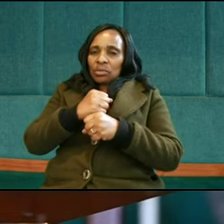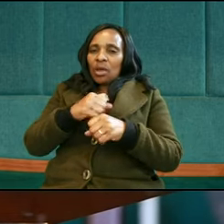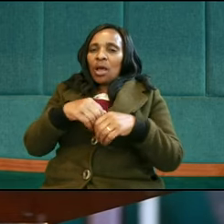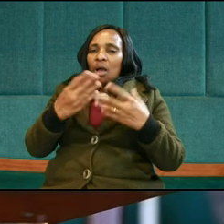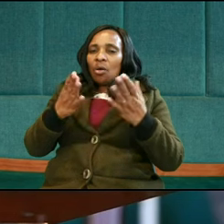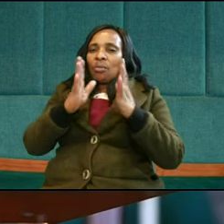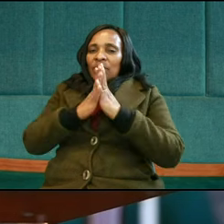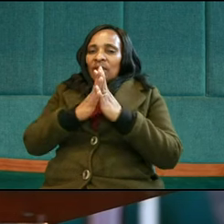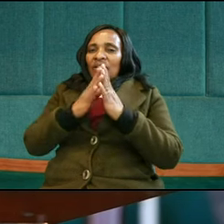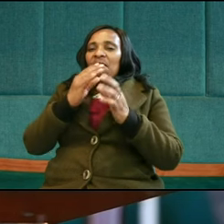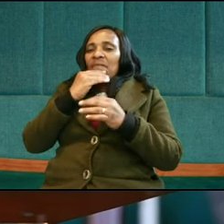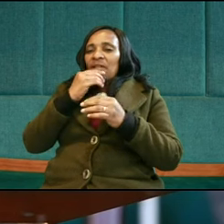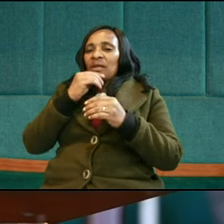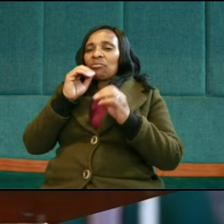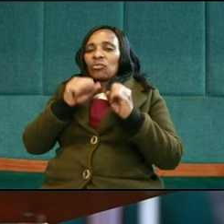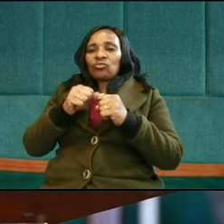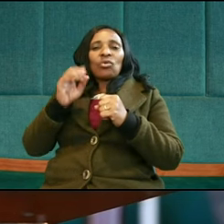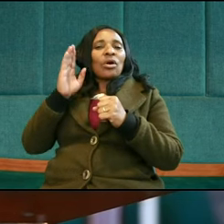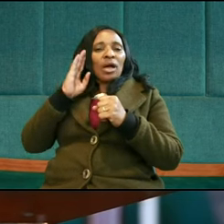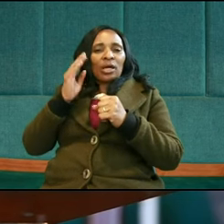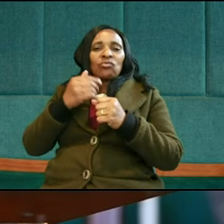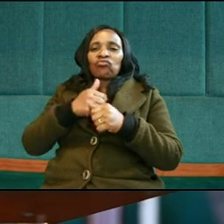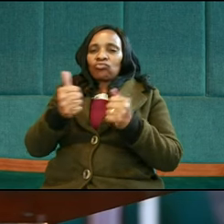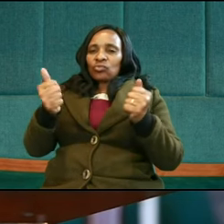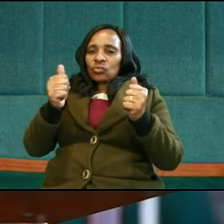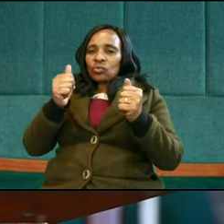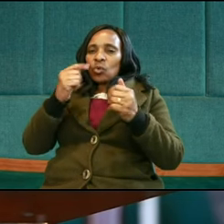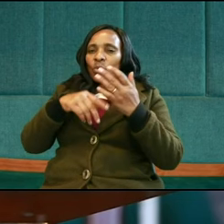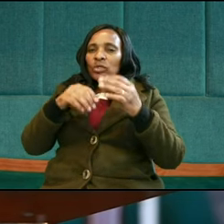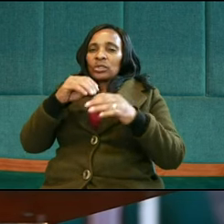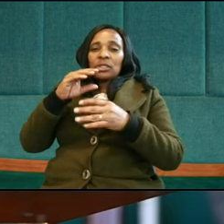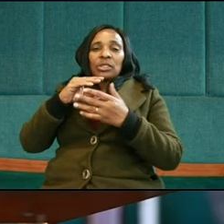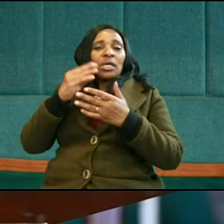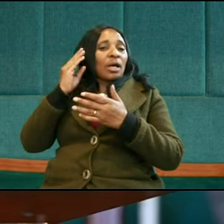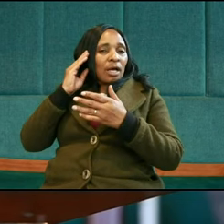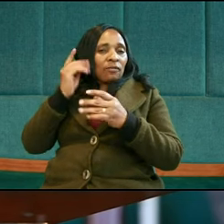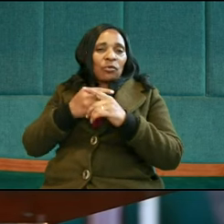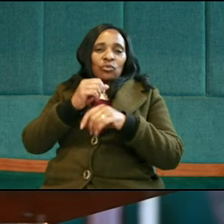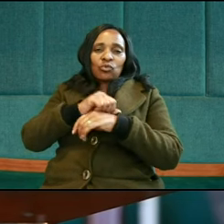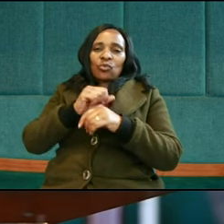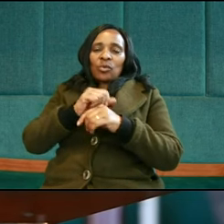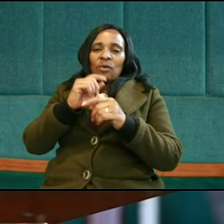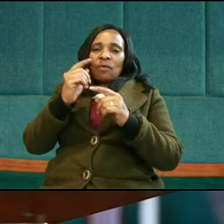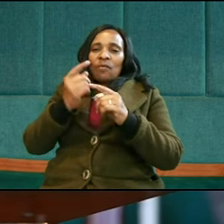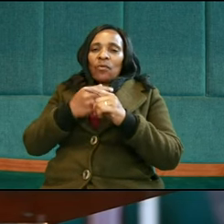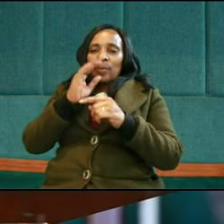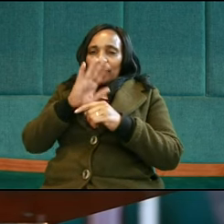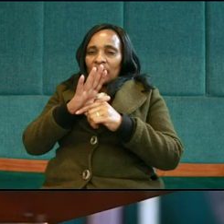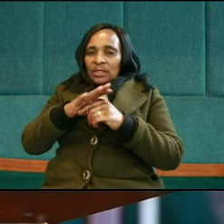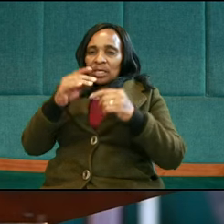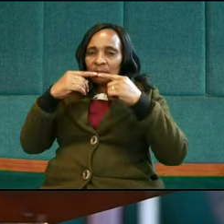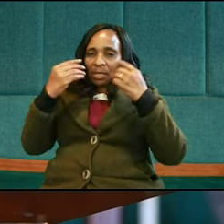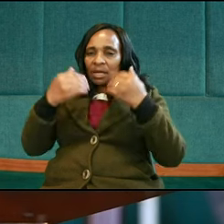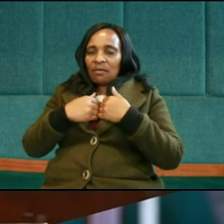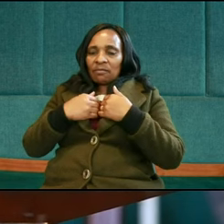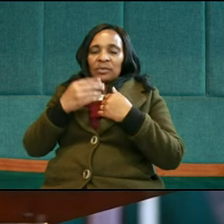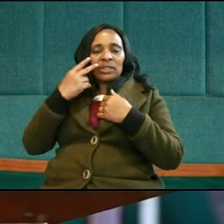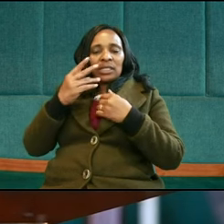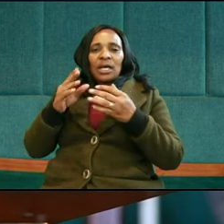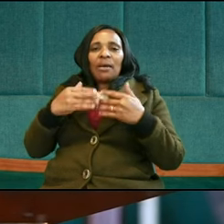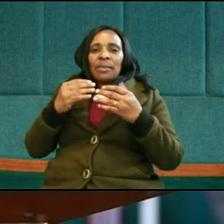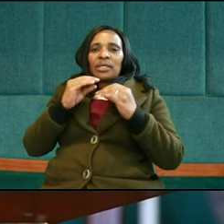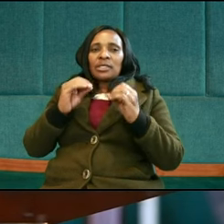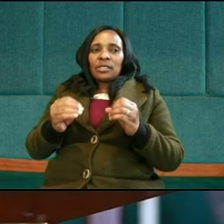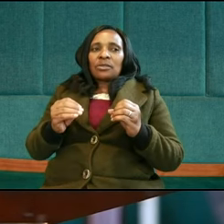Father liked to hear about what Amira was learning at school, but what amazed him most was Amira's smiles. He had never seen her so happy